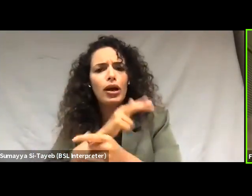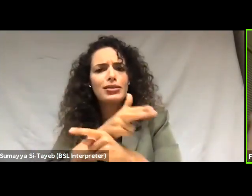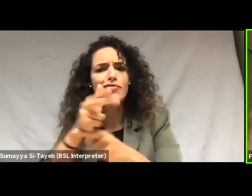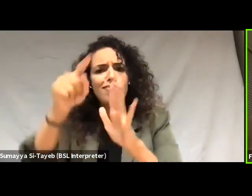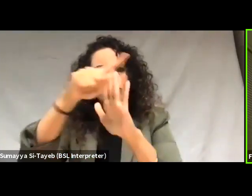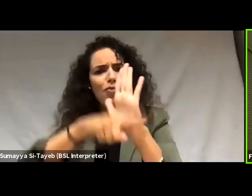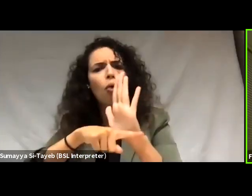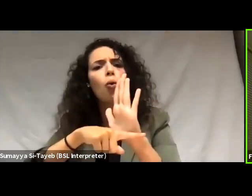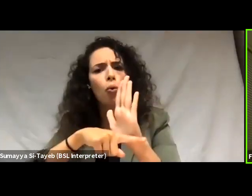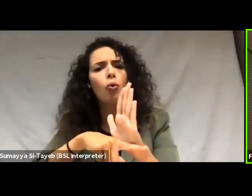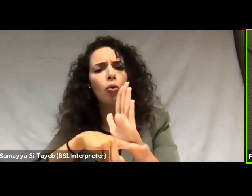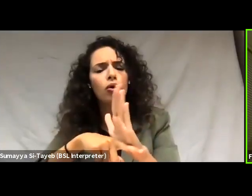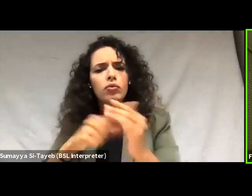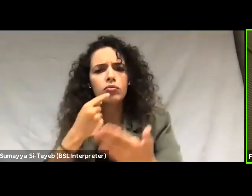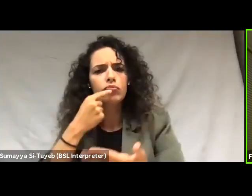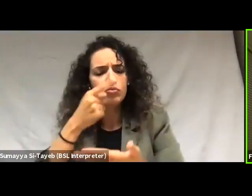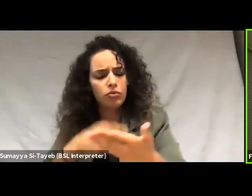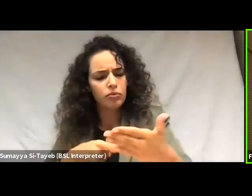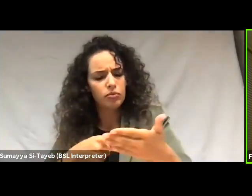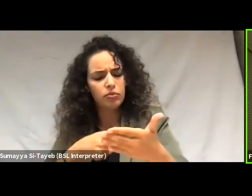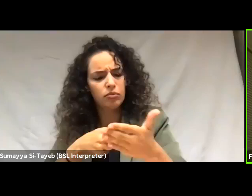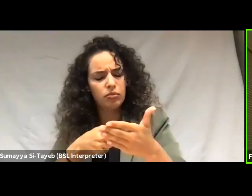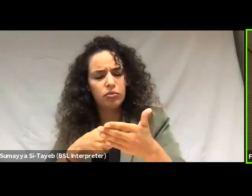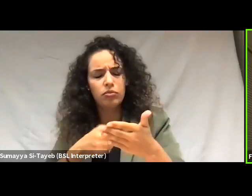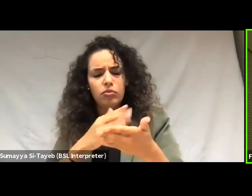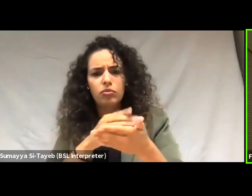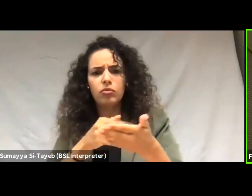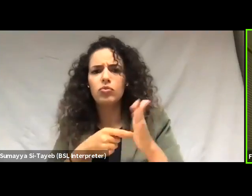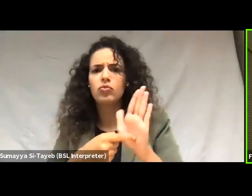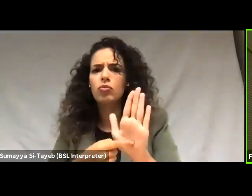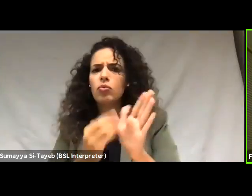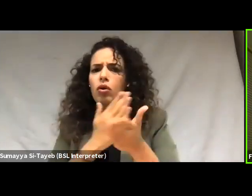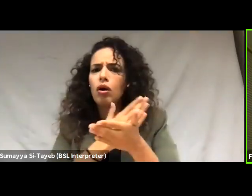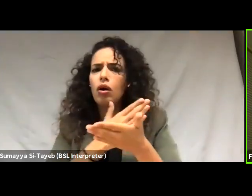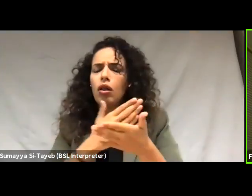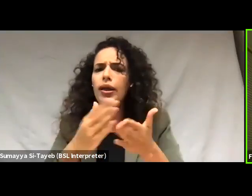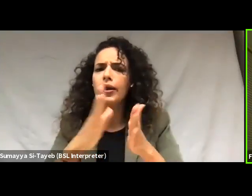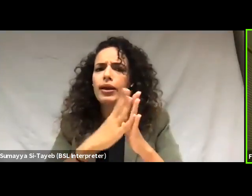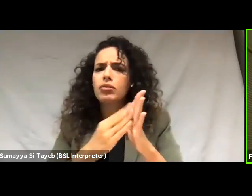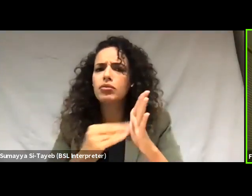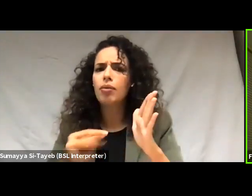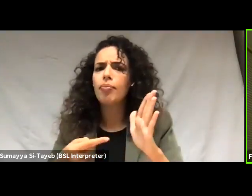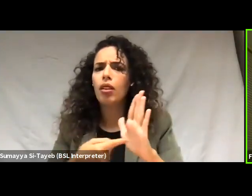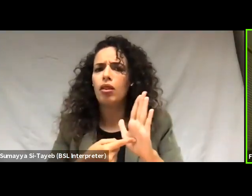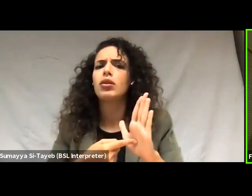The report shows very clear examples where